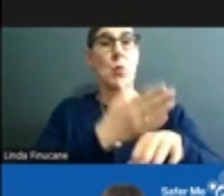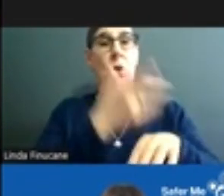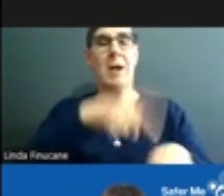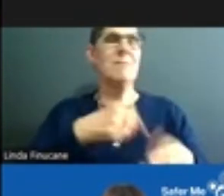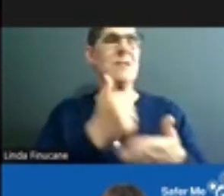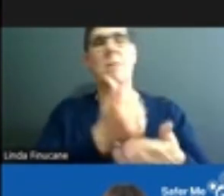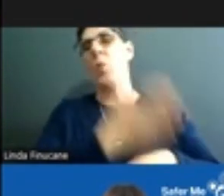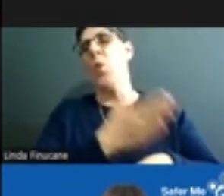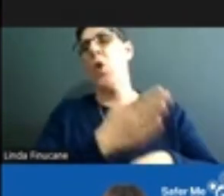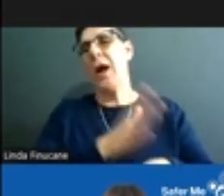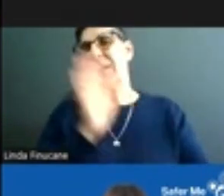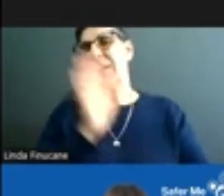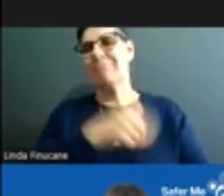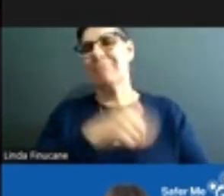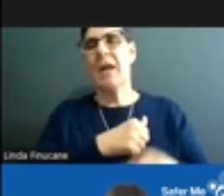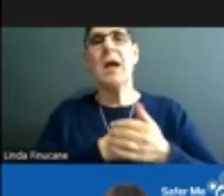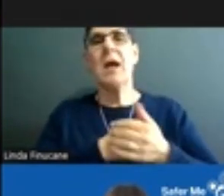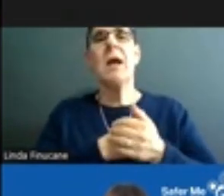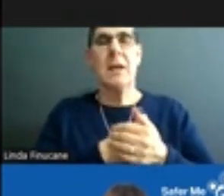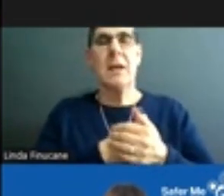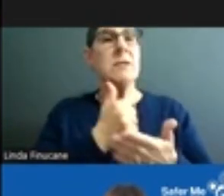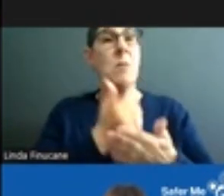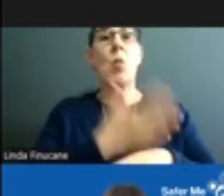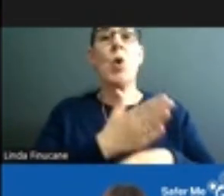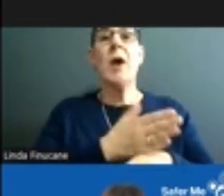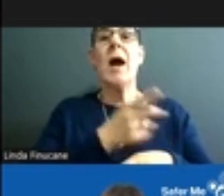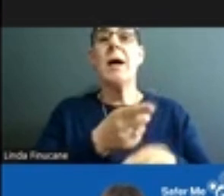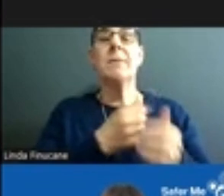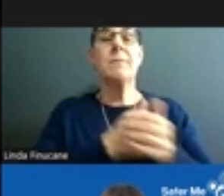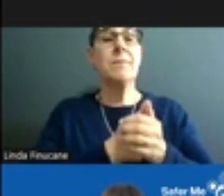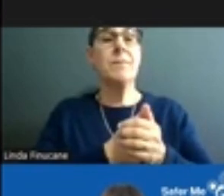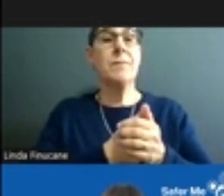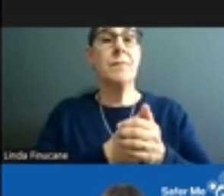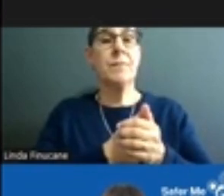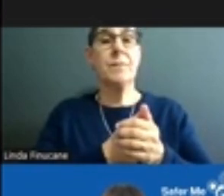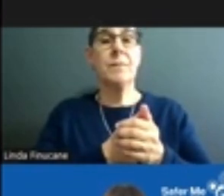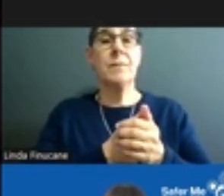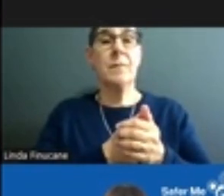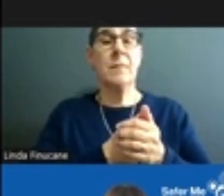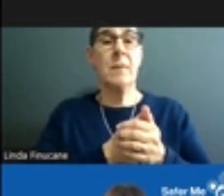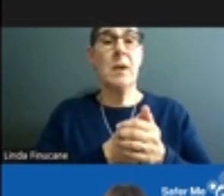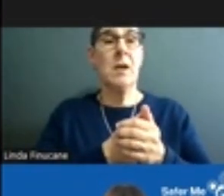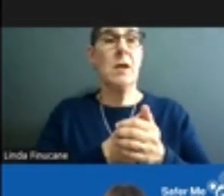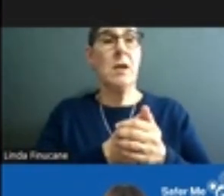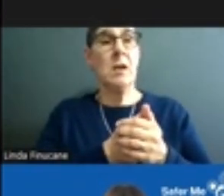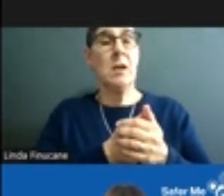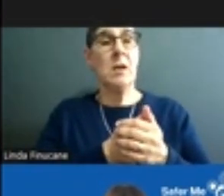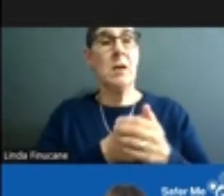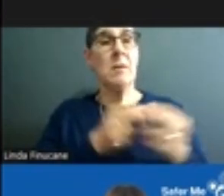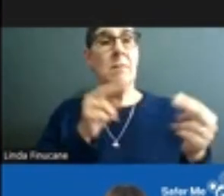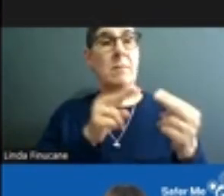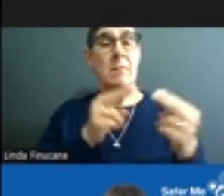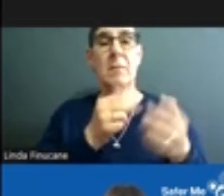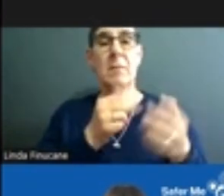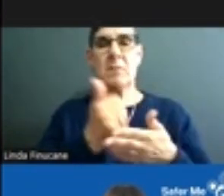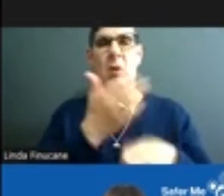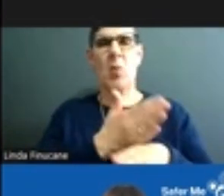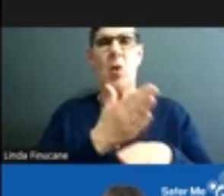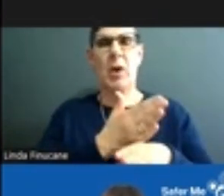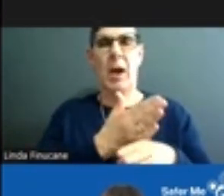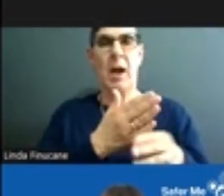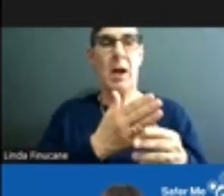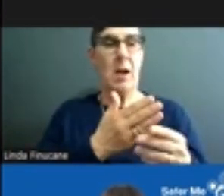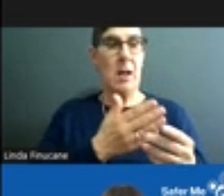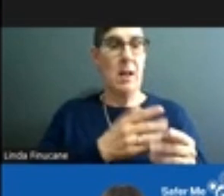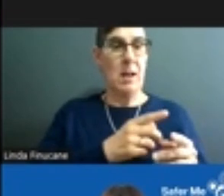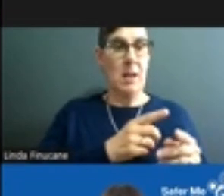support worker, sorry, or somebody you've been working with for a while, hopefully you can, if it's at the beginning of a